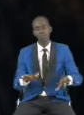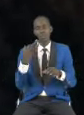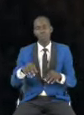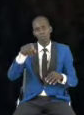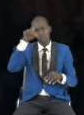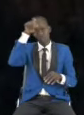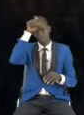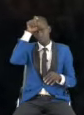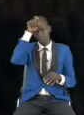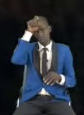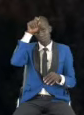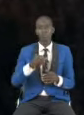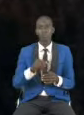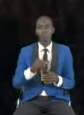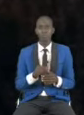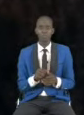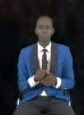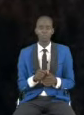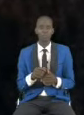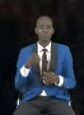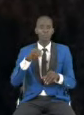125, verse 2. Psalm